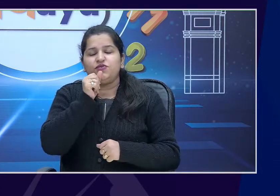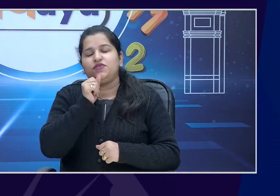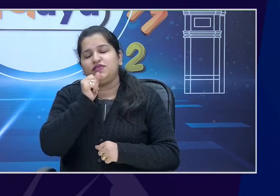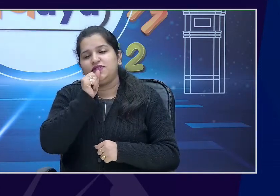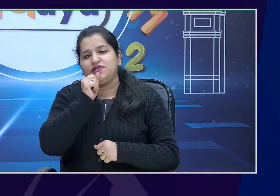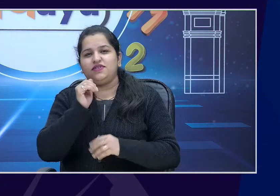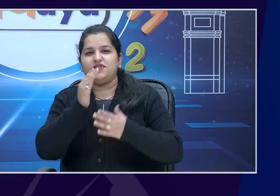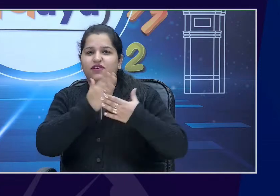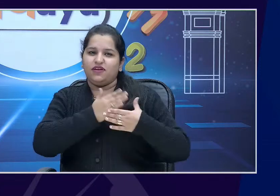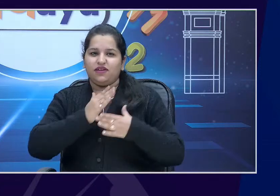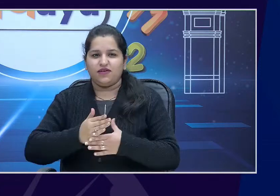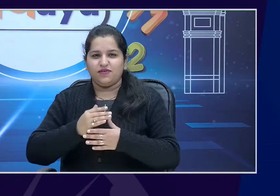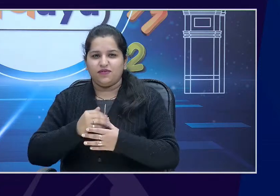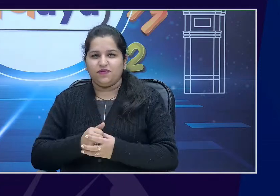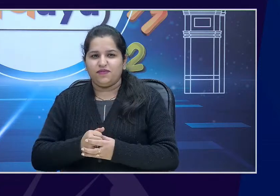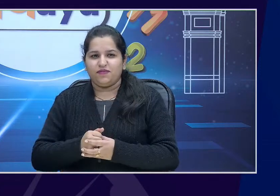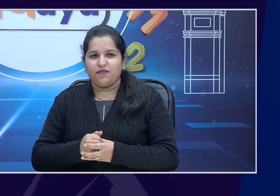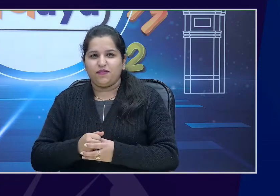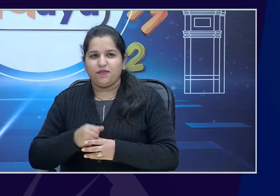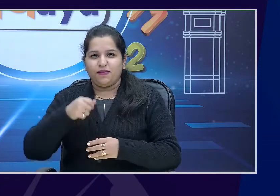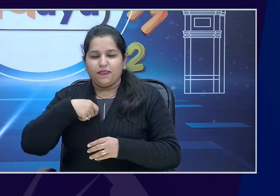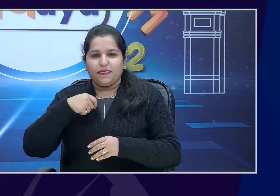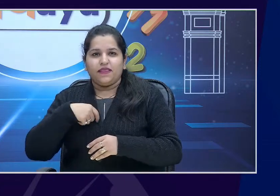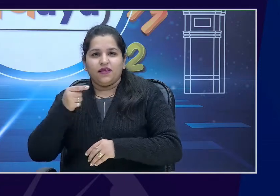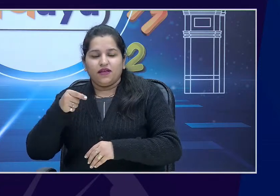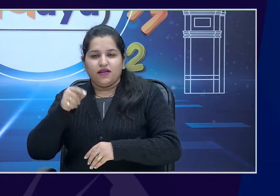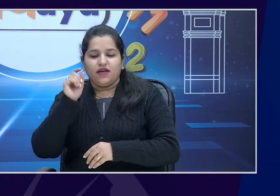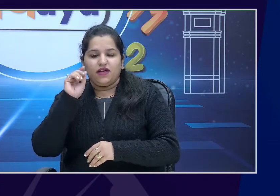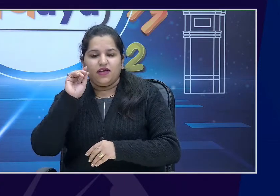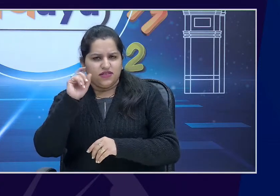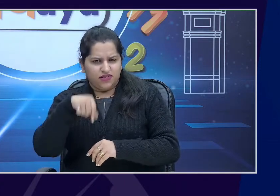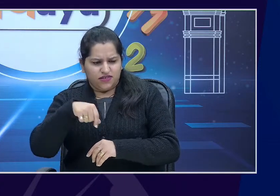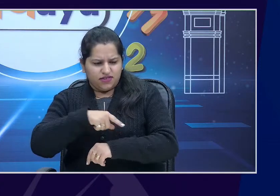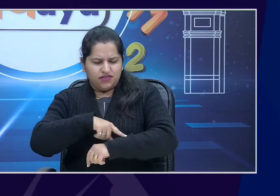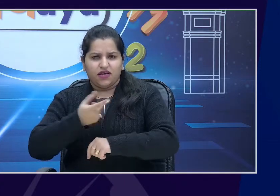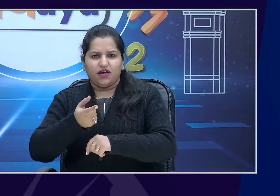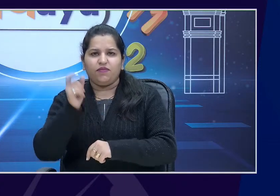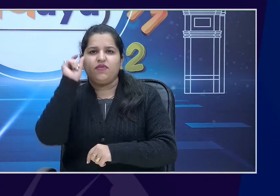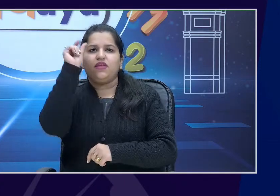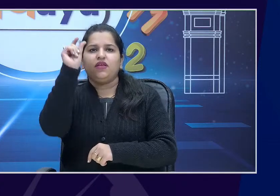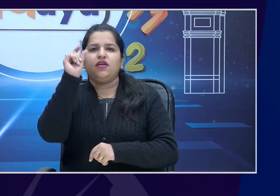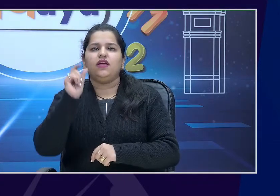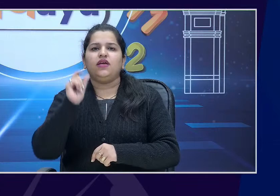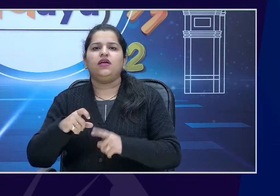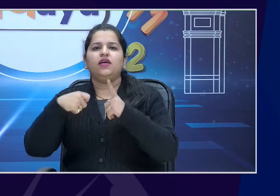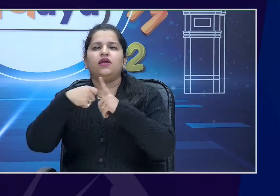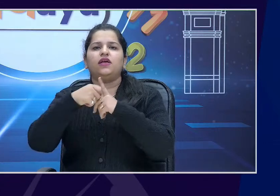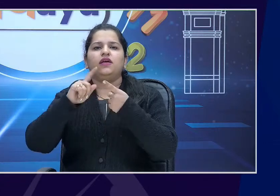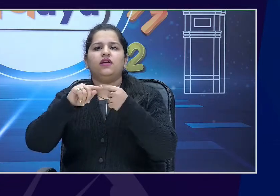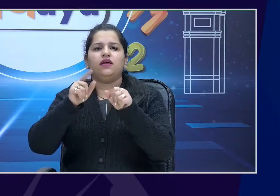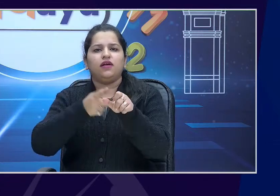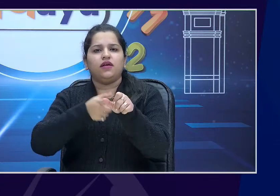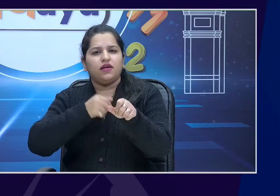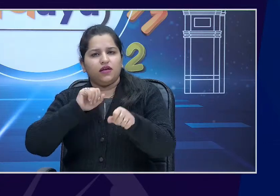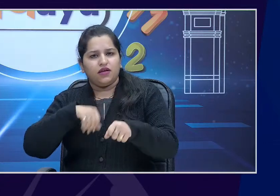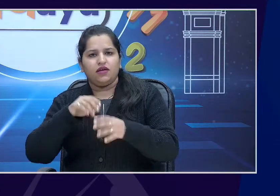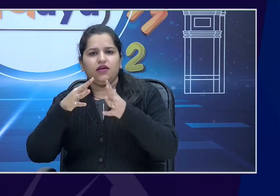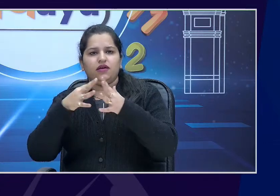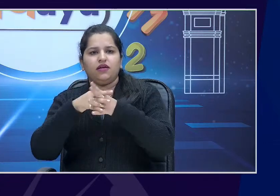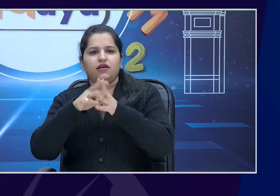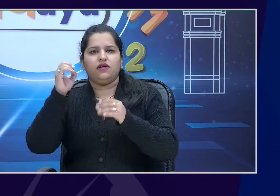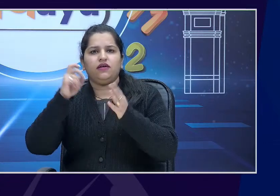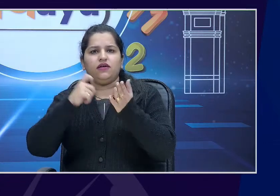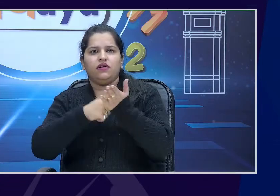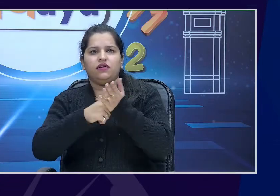so that they will. Okay, so ma'am, it's time to the keywords. Let's take a look. Keywords,